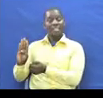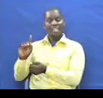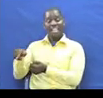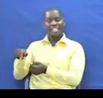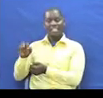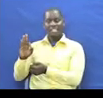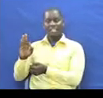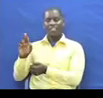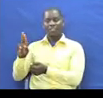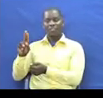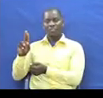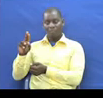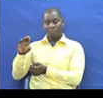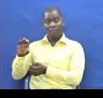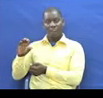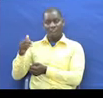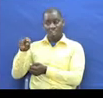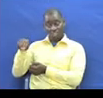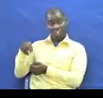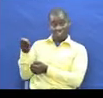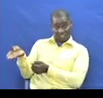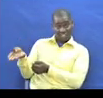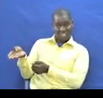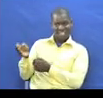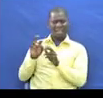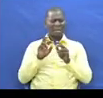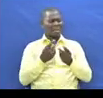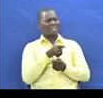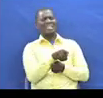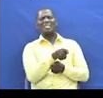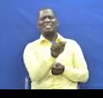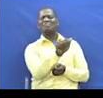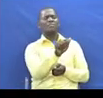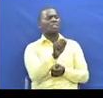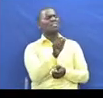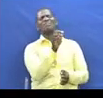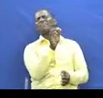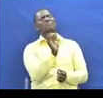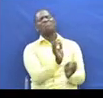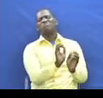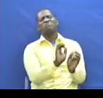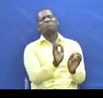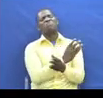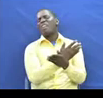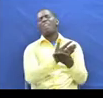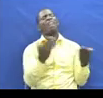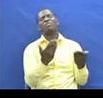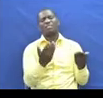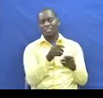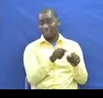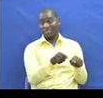illustration gives us what we call a function. But this one here is not a function.